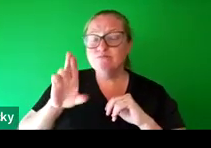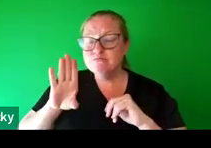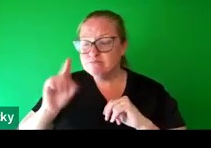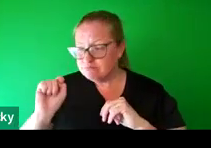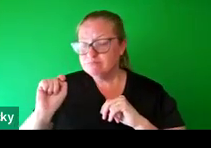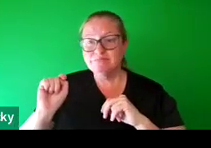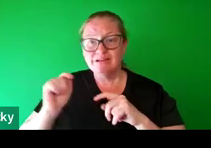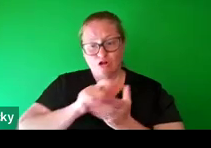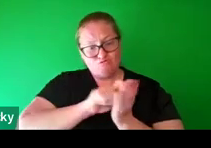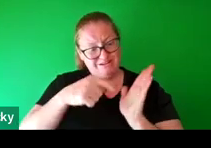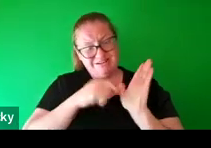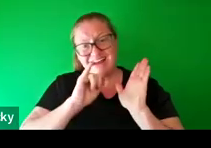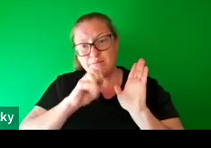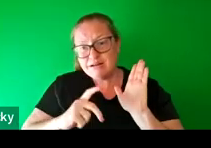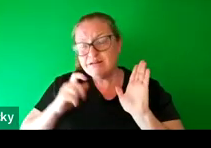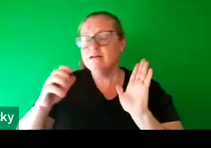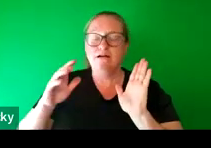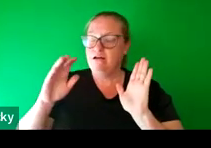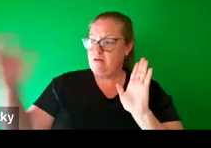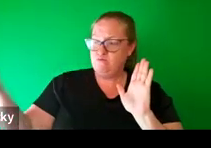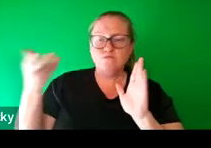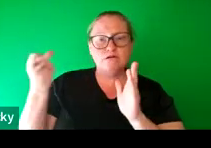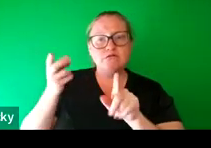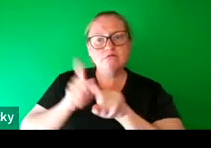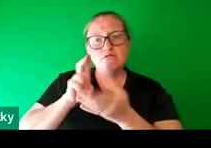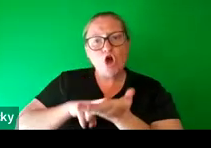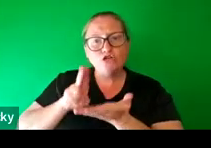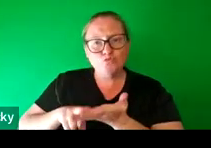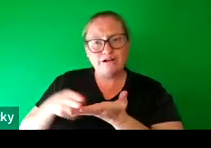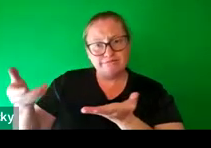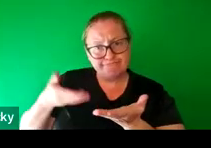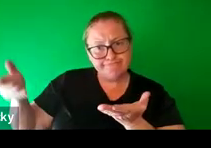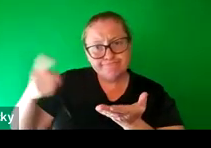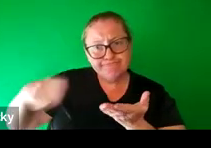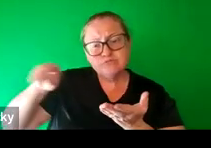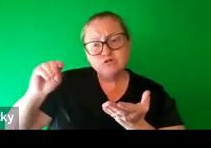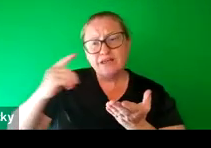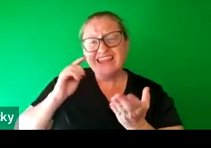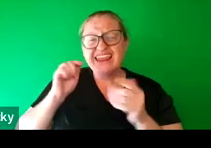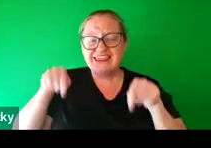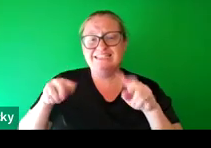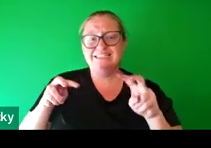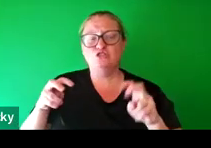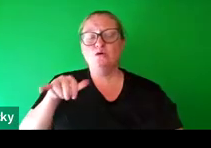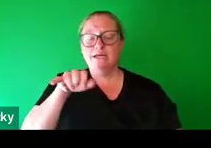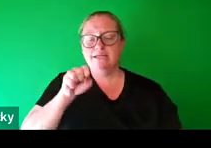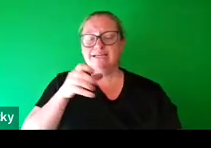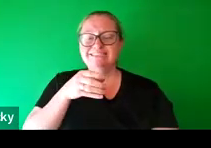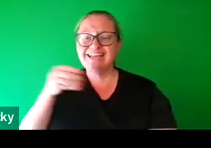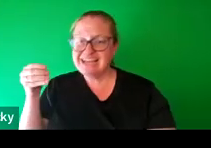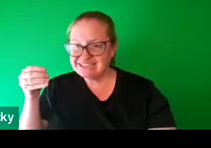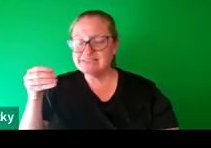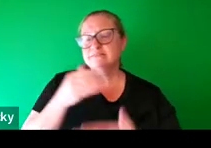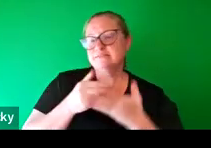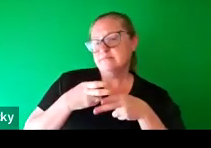we contract out. So that's one example. But so I think this is a yes and. I think, yes, some of it is temporary. Some